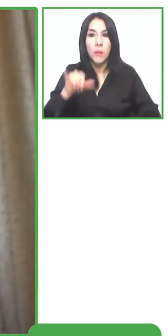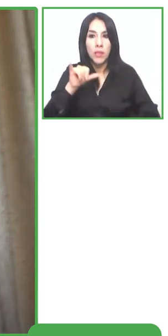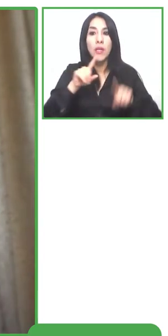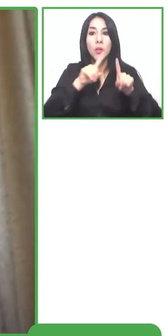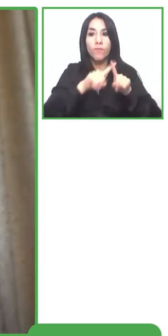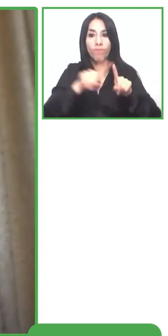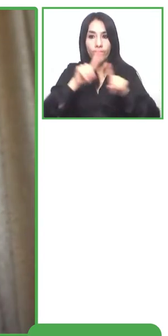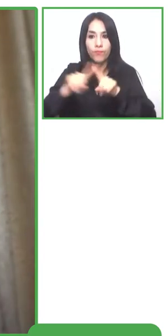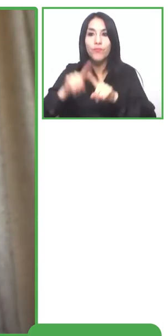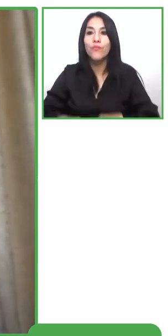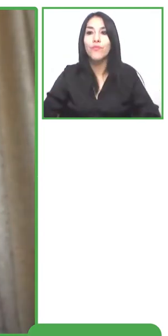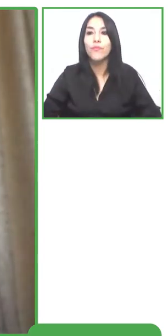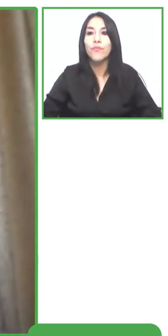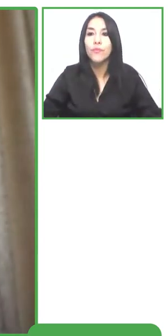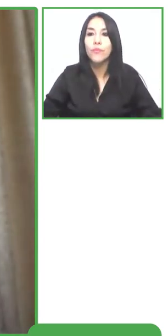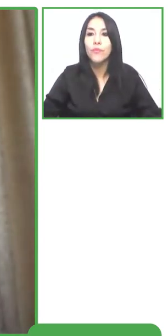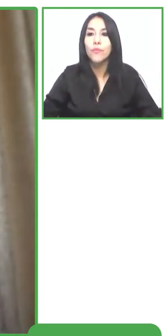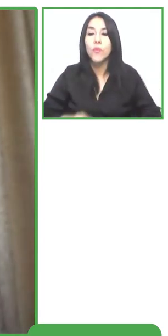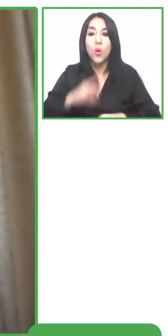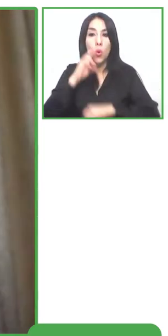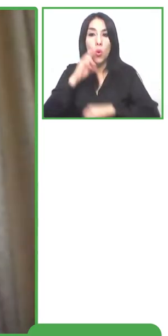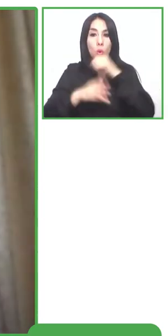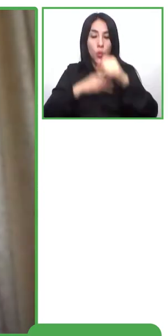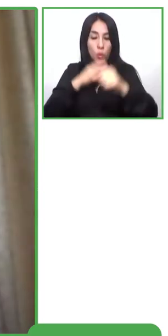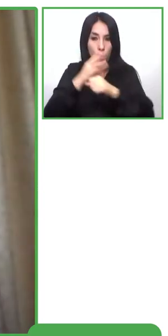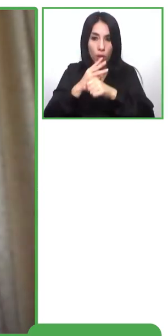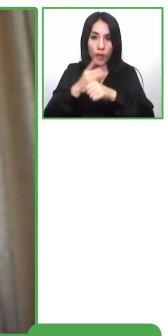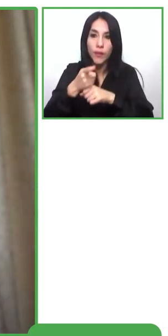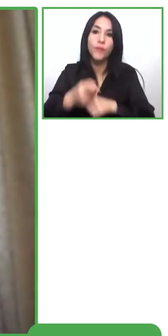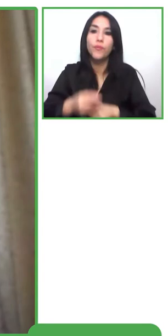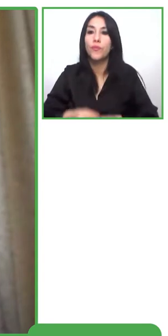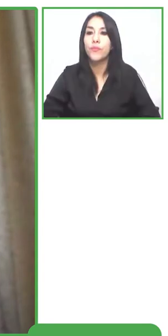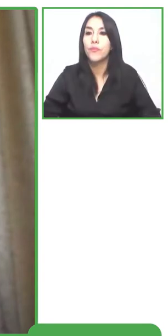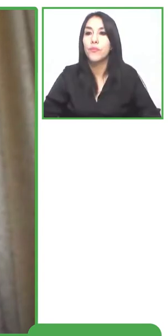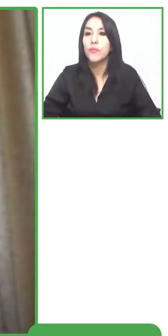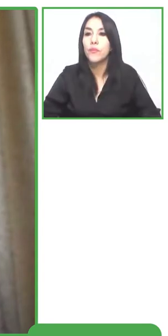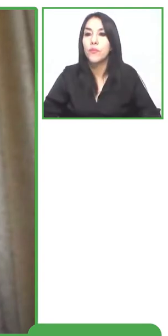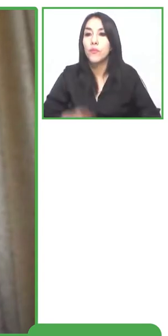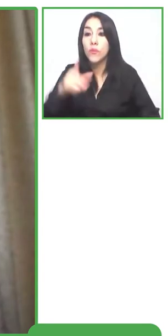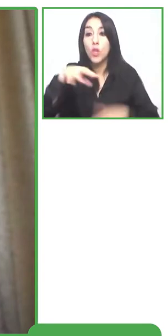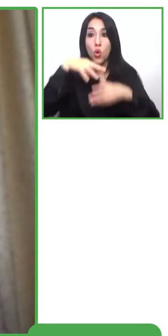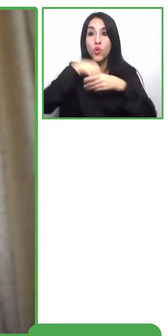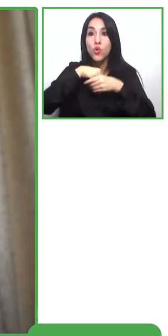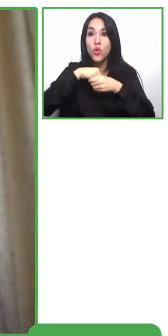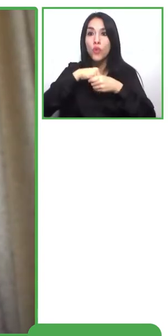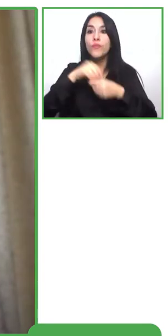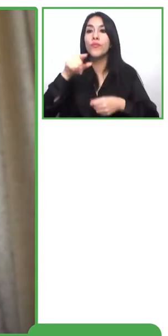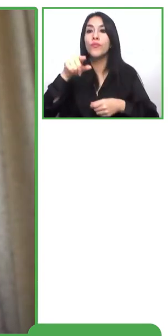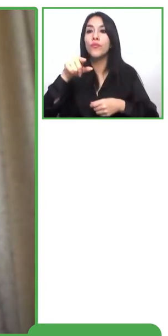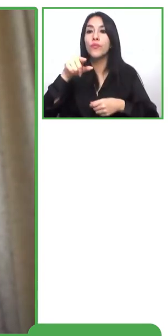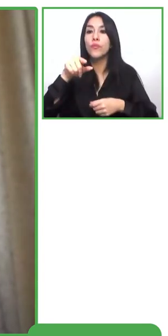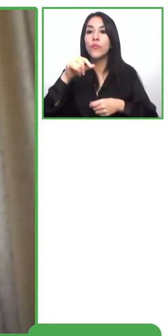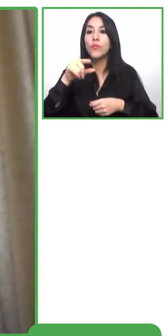different ways to include people with disabilities,